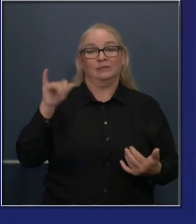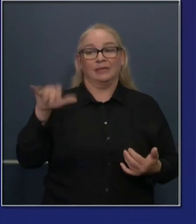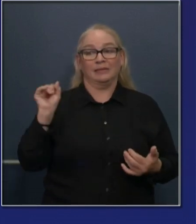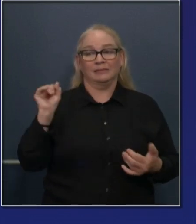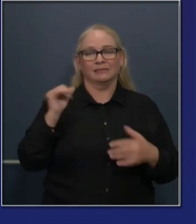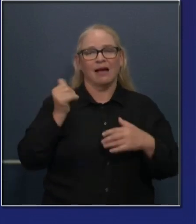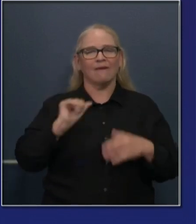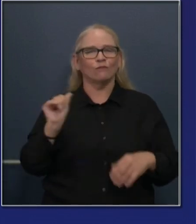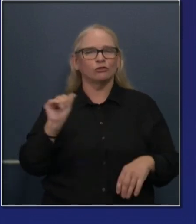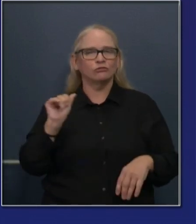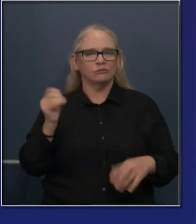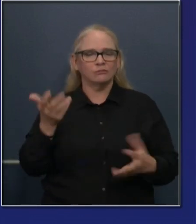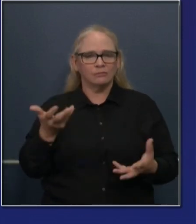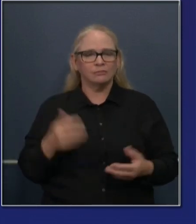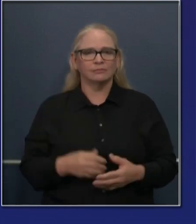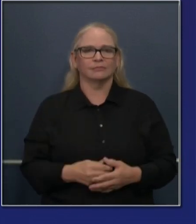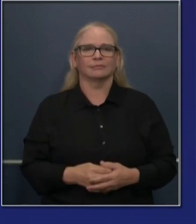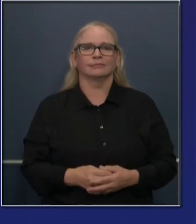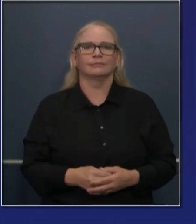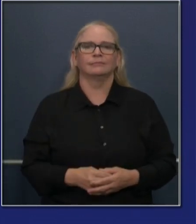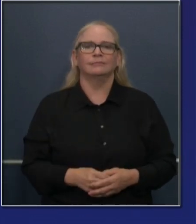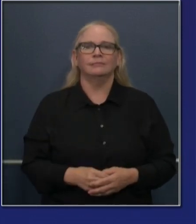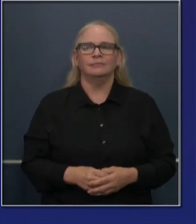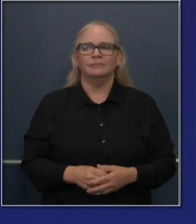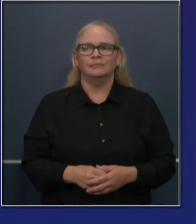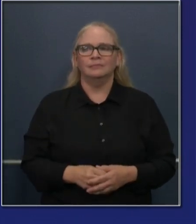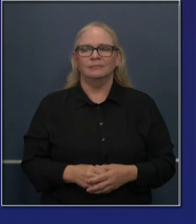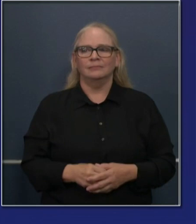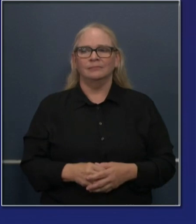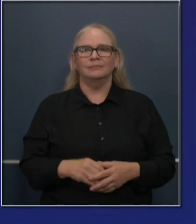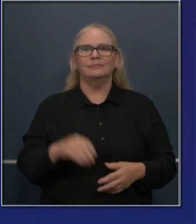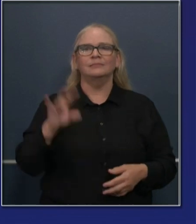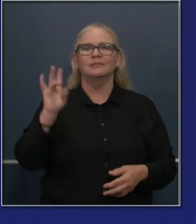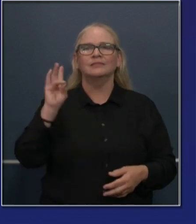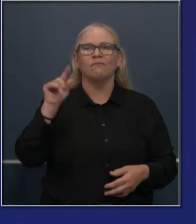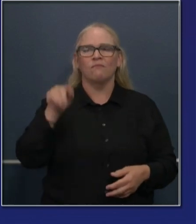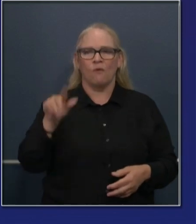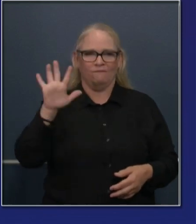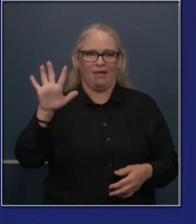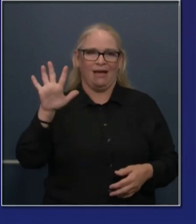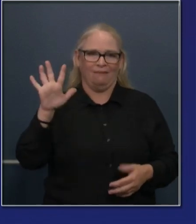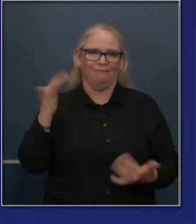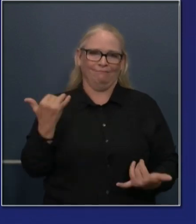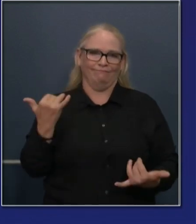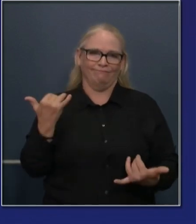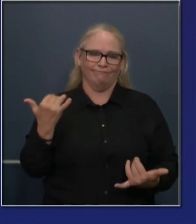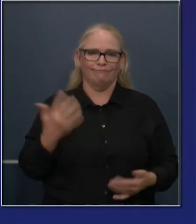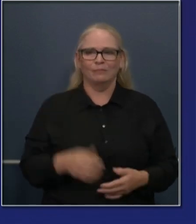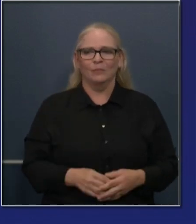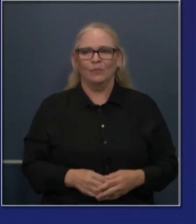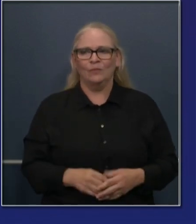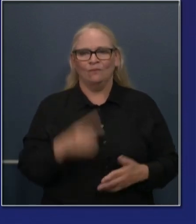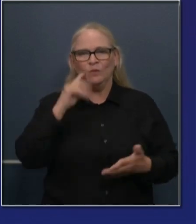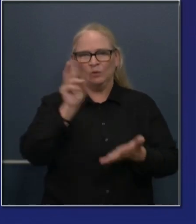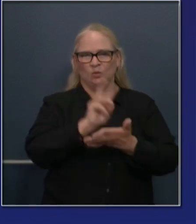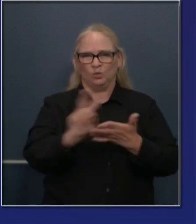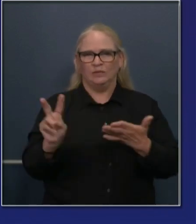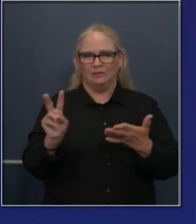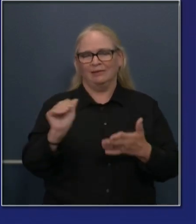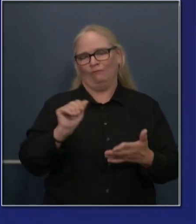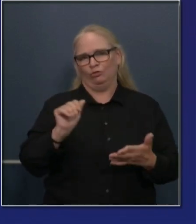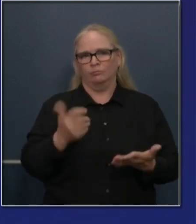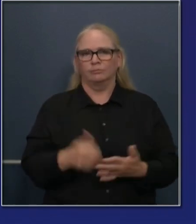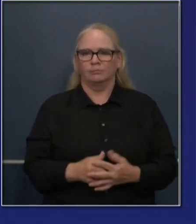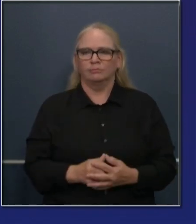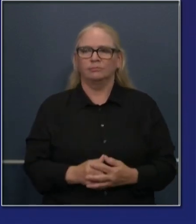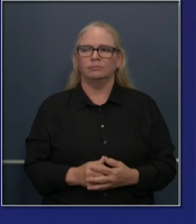2 weeks ago, 7.4% on this slide, 7.5 again, where we are today. Hospitalizations are increasing, but